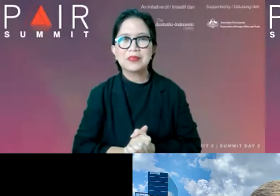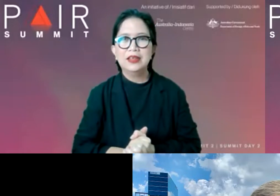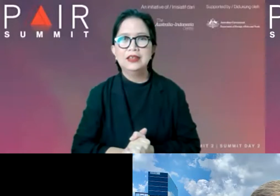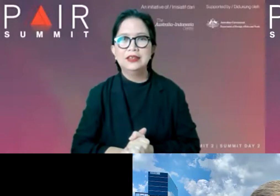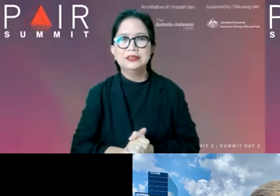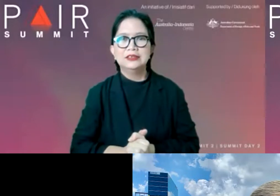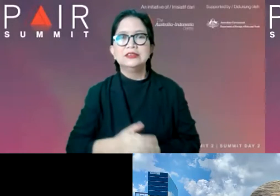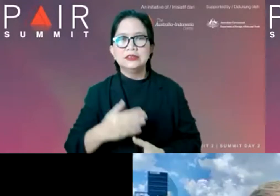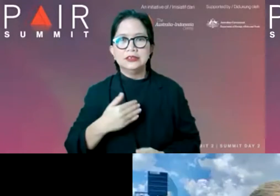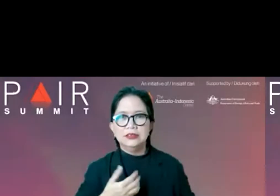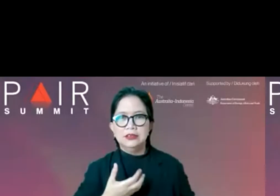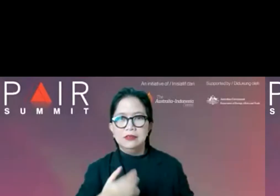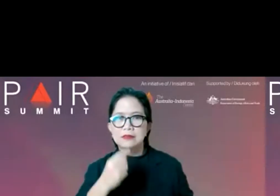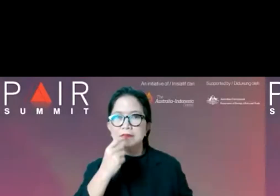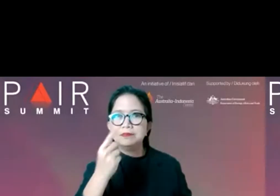Jeff's points